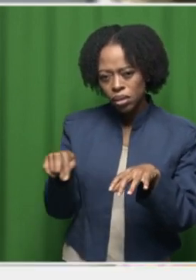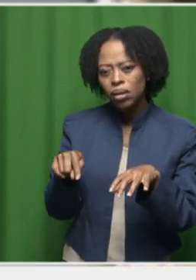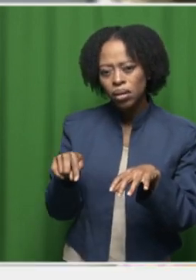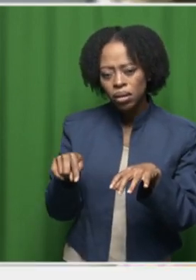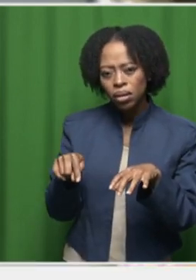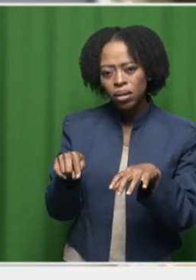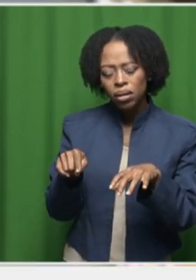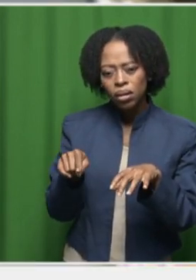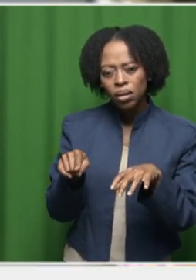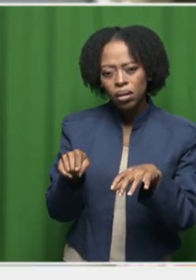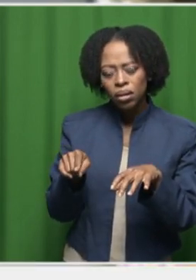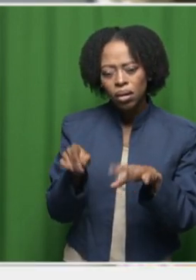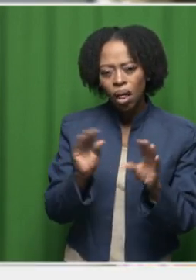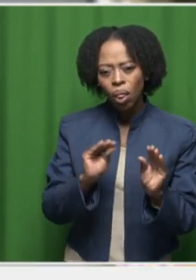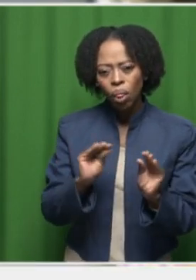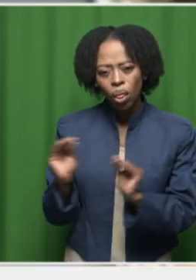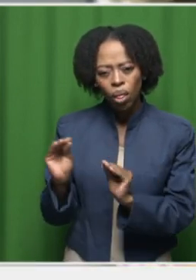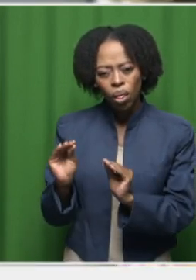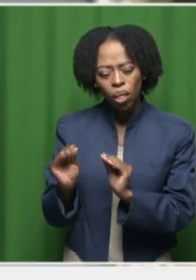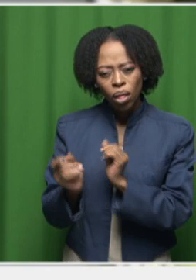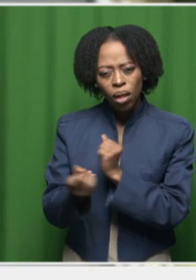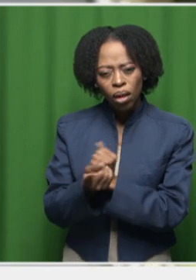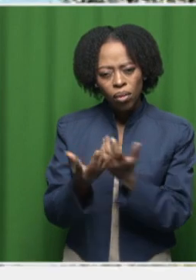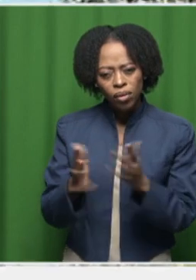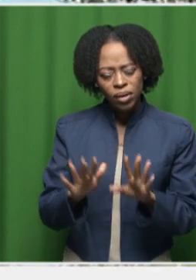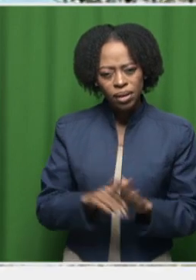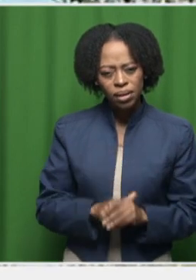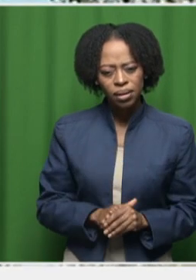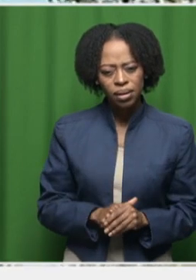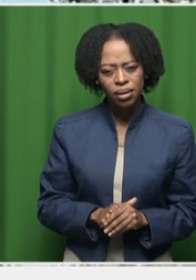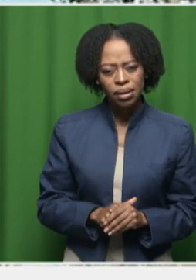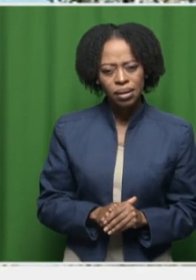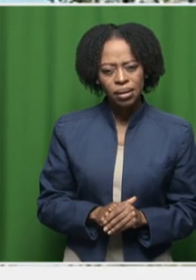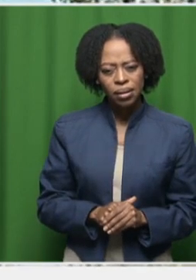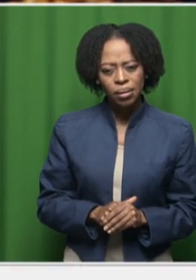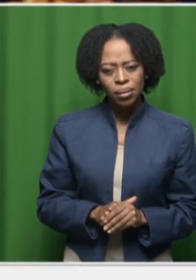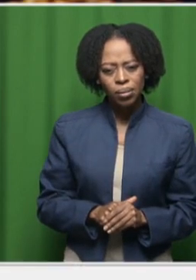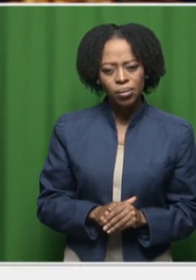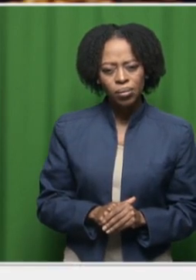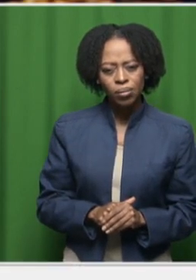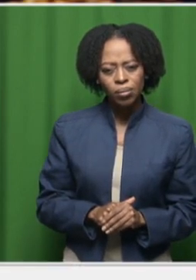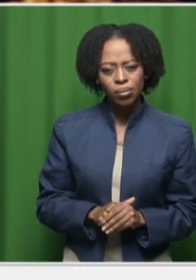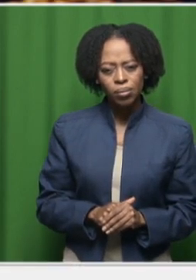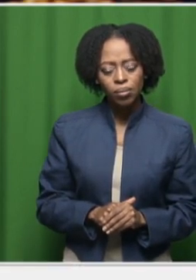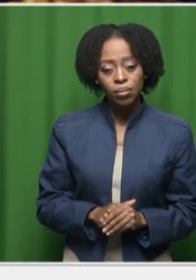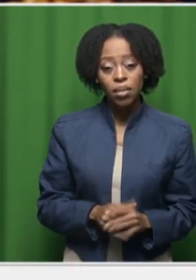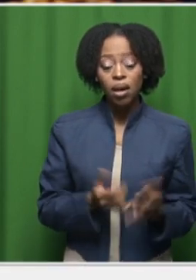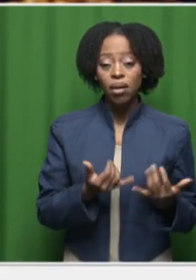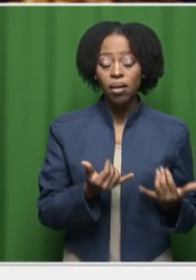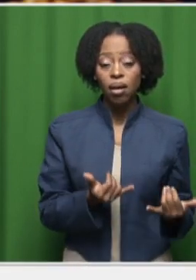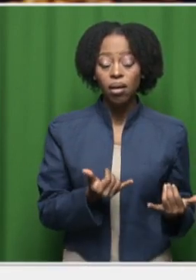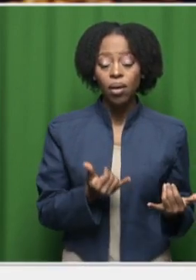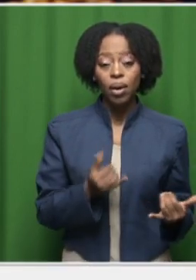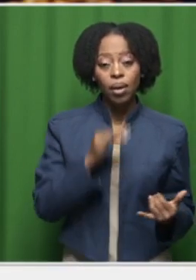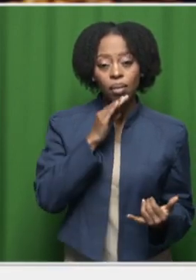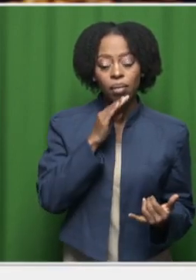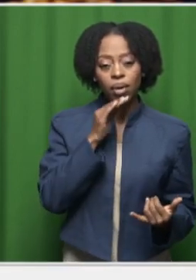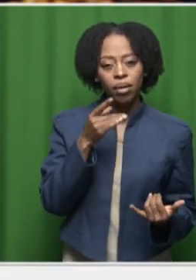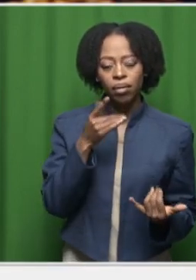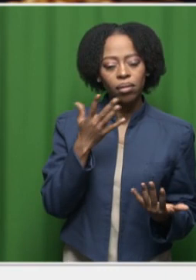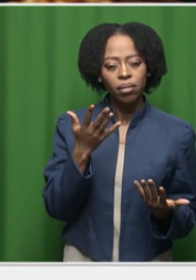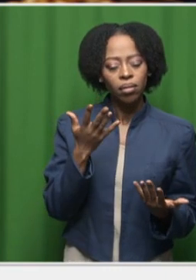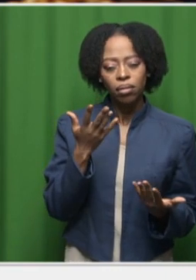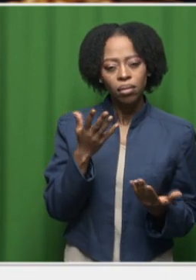institutions are failing in their mandates. So at this point, Azola, are you any